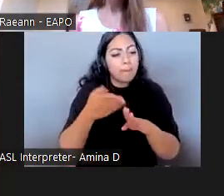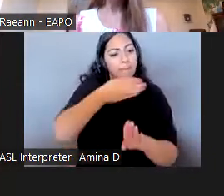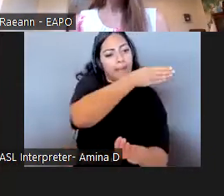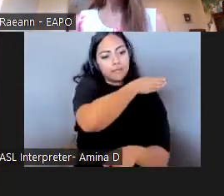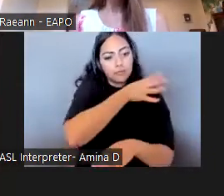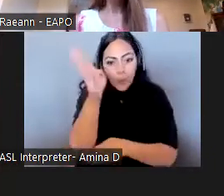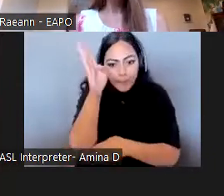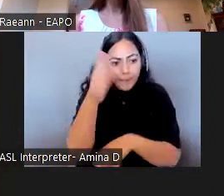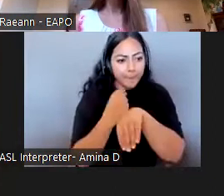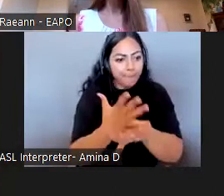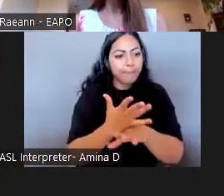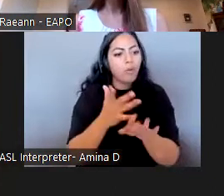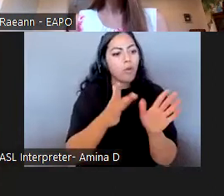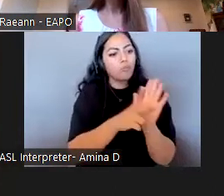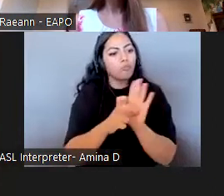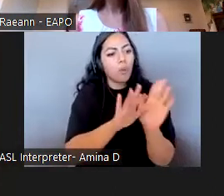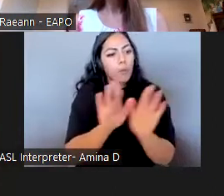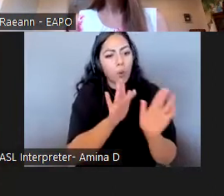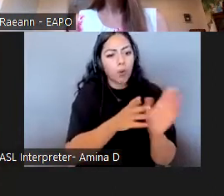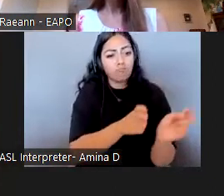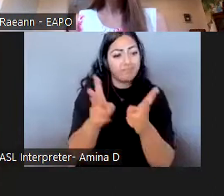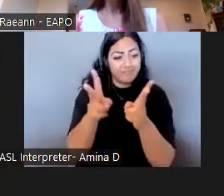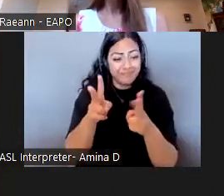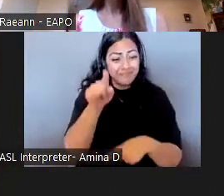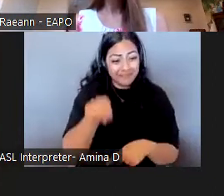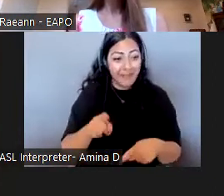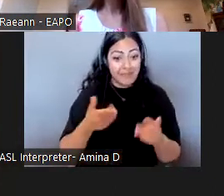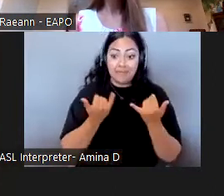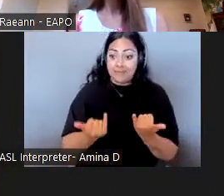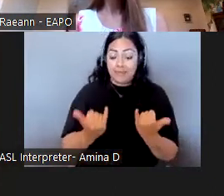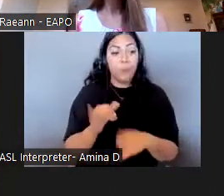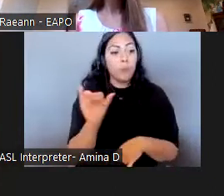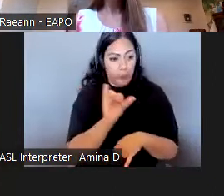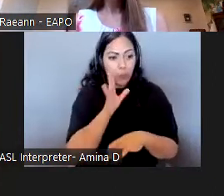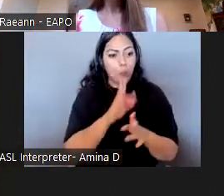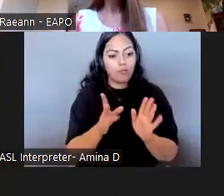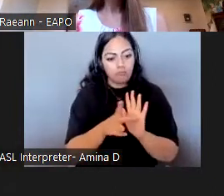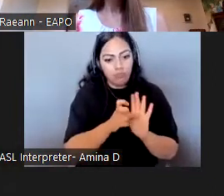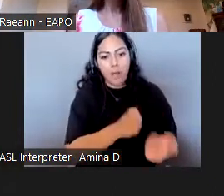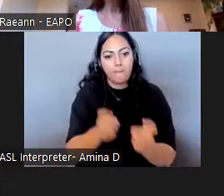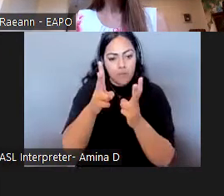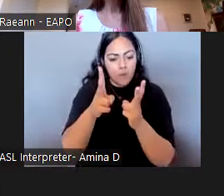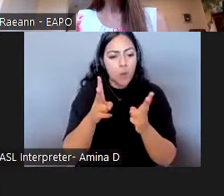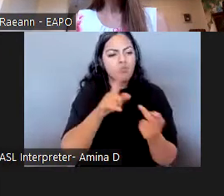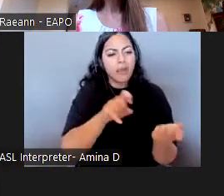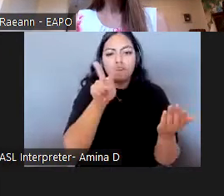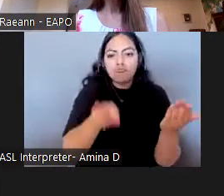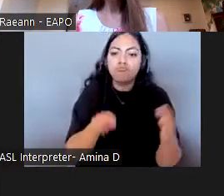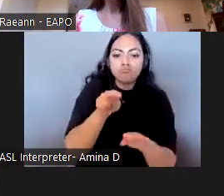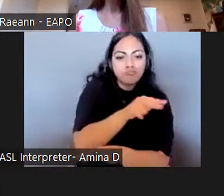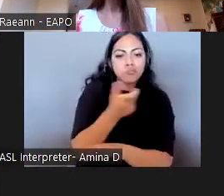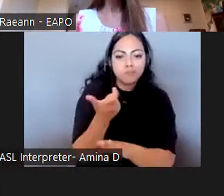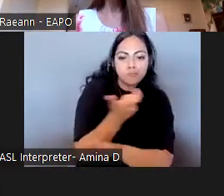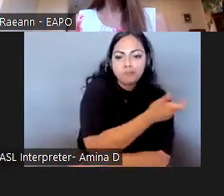as I say, after this webinar, I'll upload the session to our site, so you have access to that. And